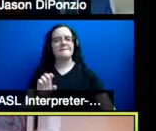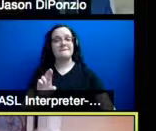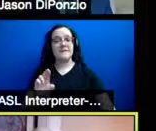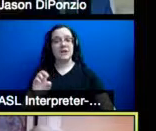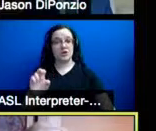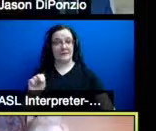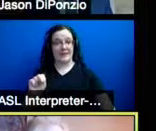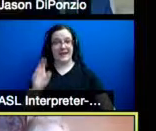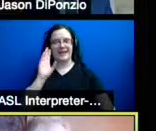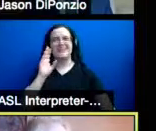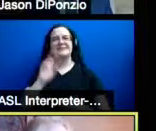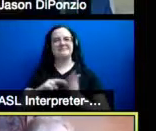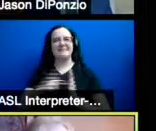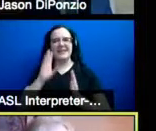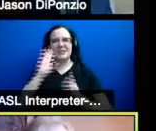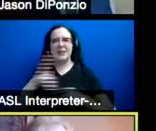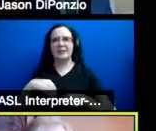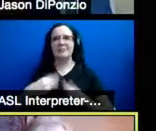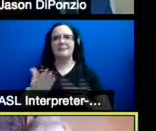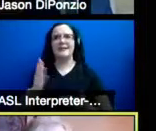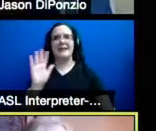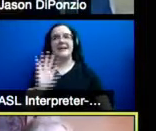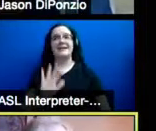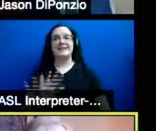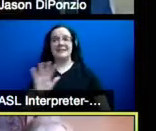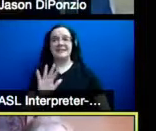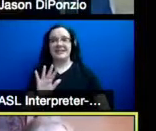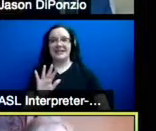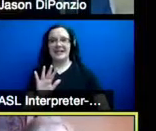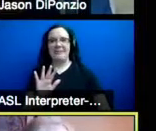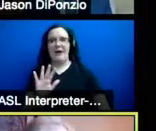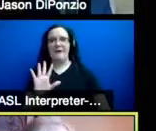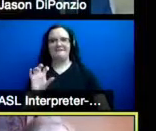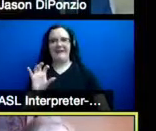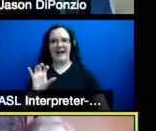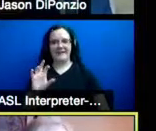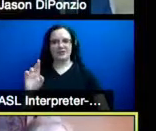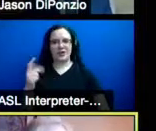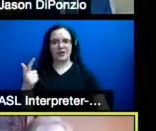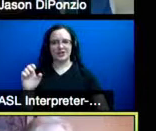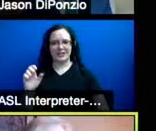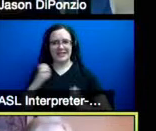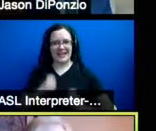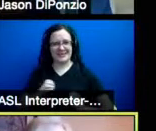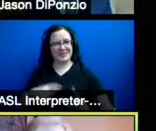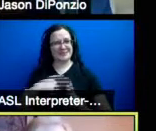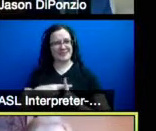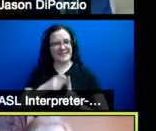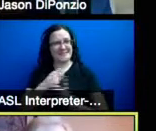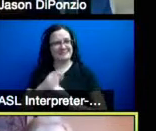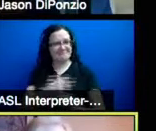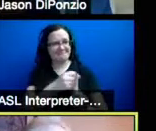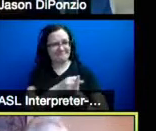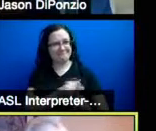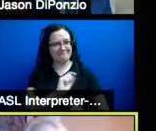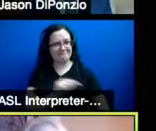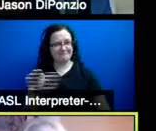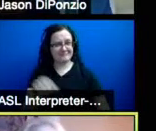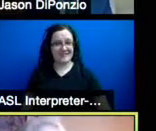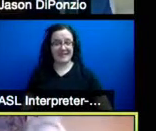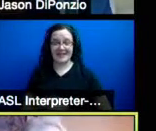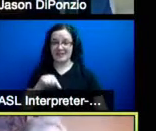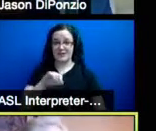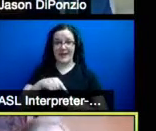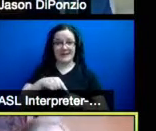and indirectly impacts many more throughout the town of Brighton and the city of Rochester. It is the main feed to other